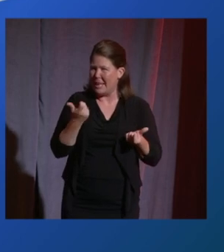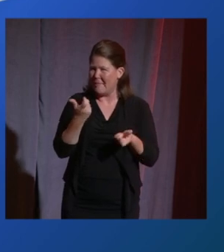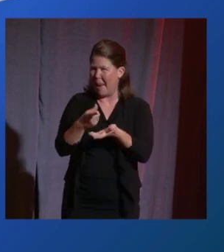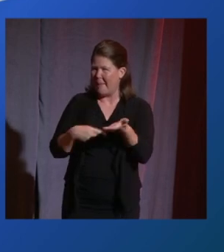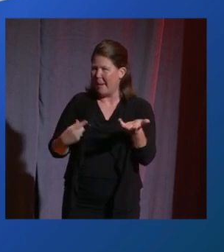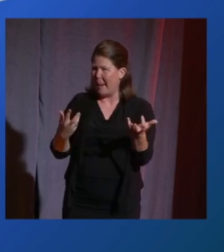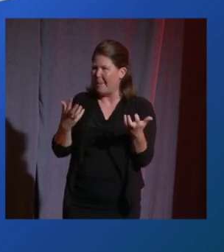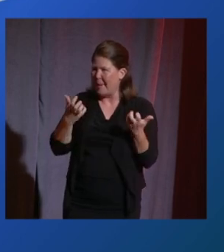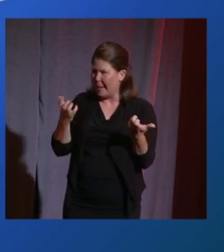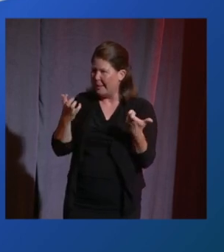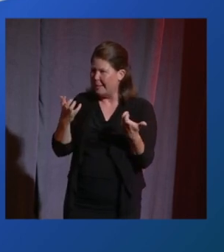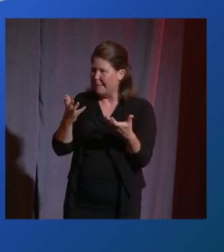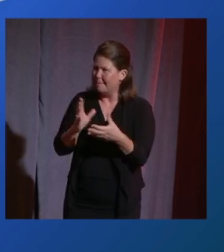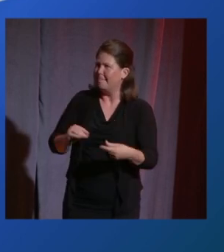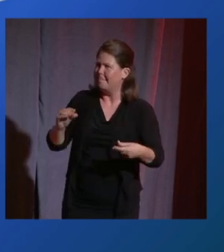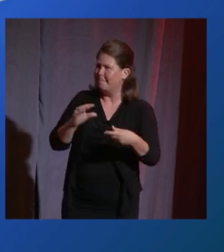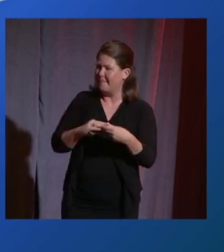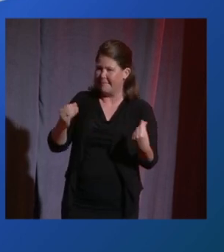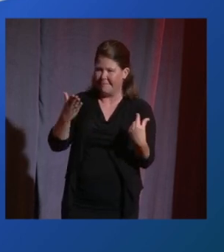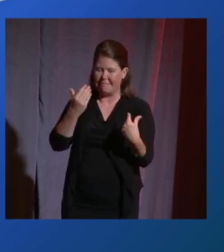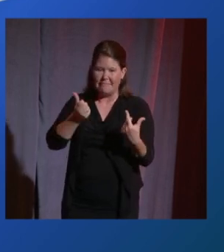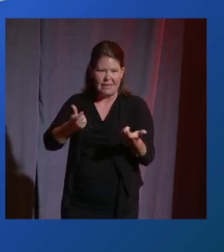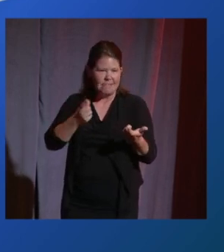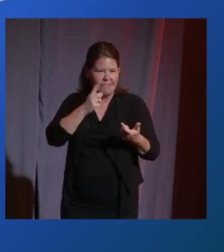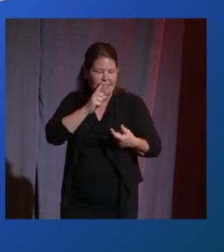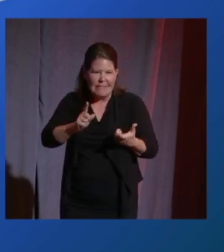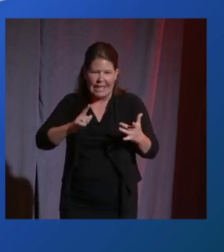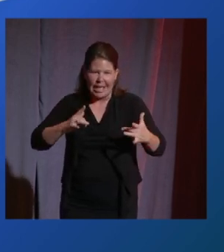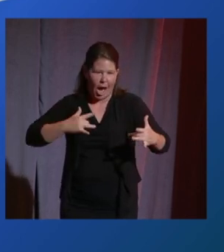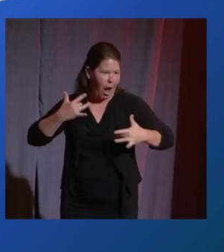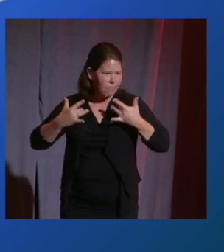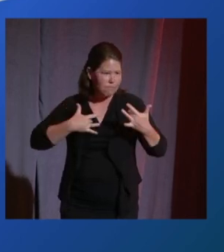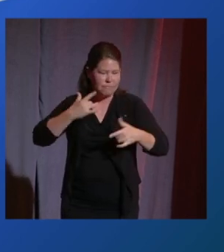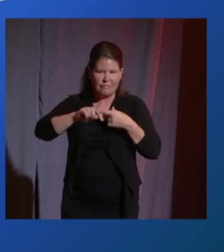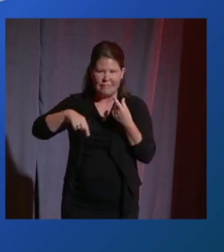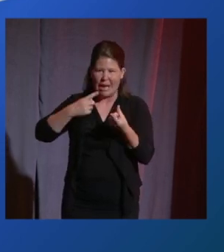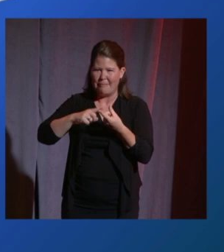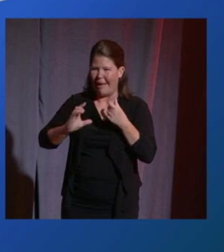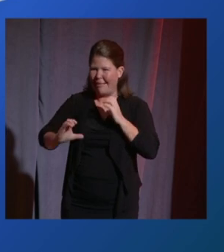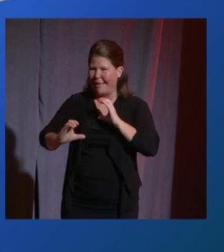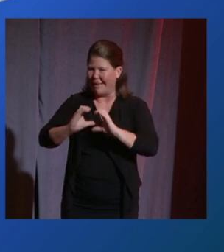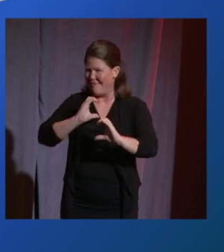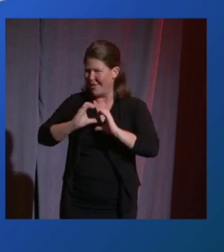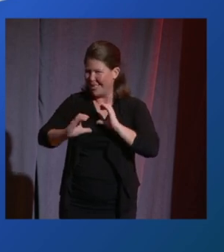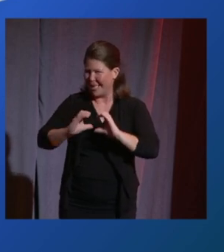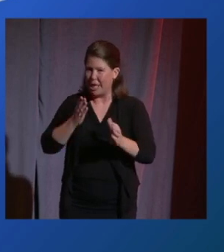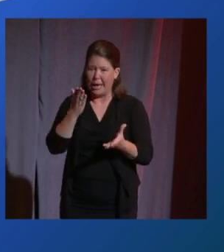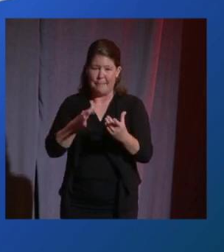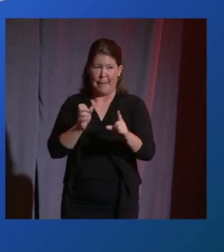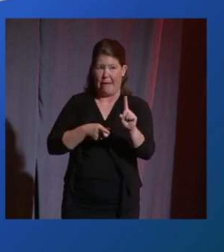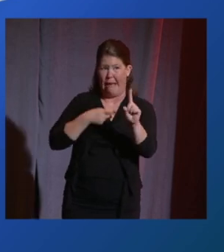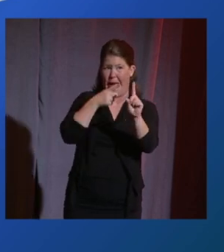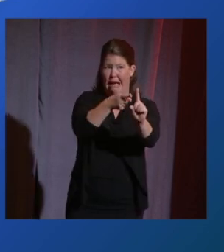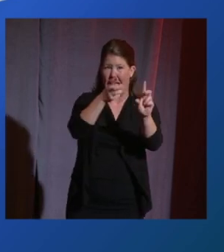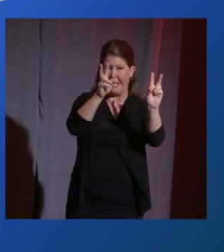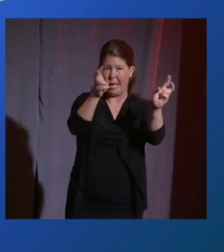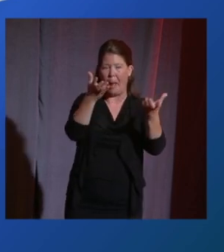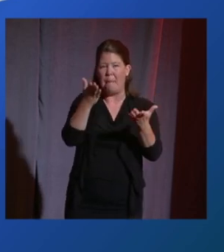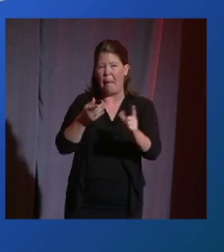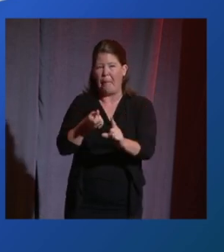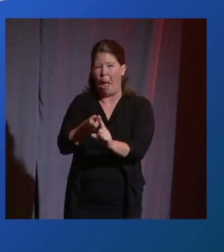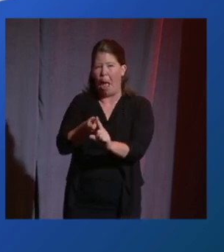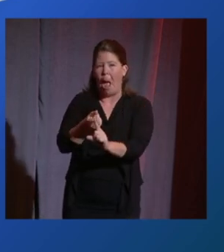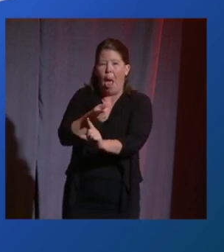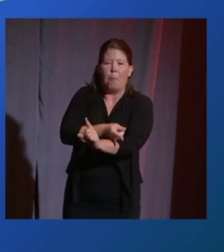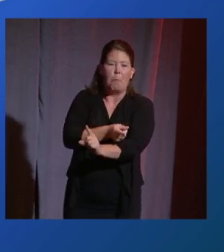was so excited about the conversation so we might evolve a little bit don't be afraid about what we're going to talk